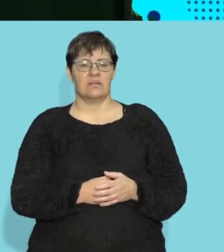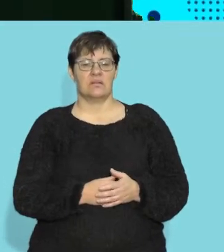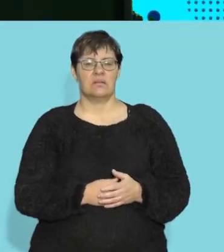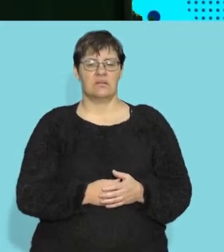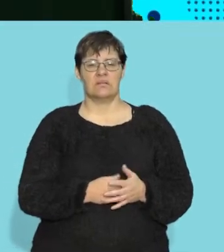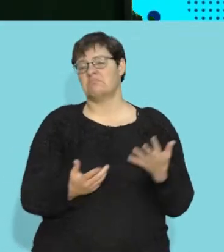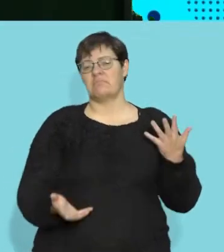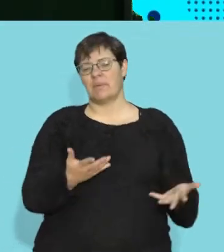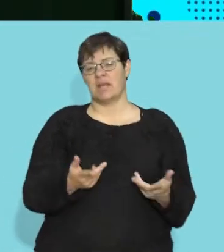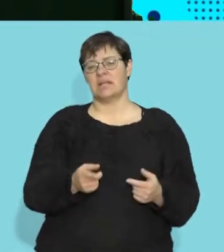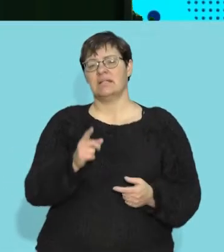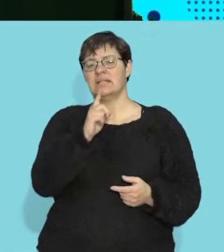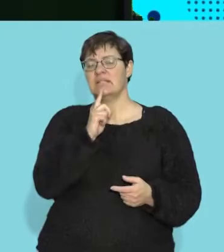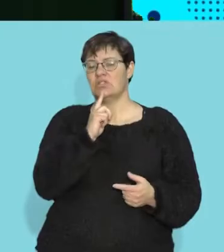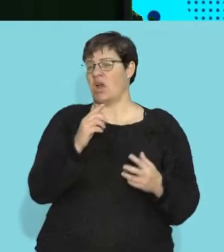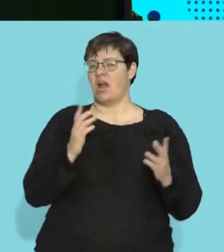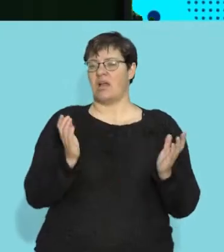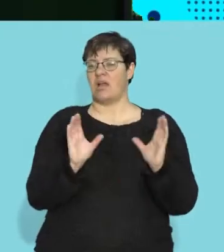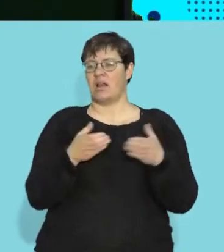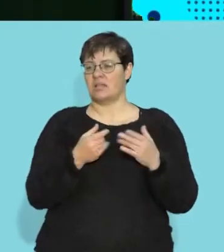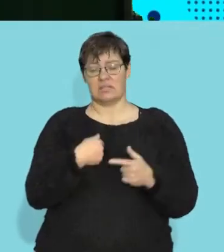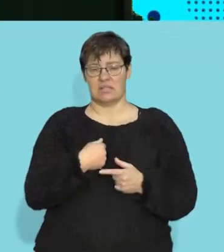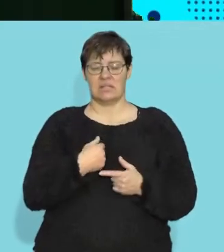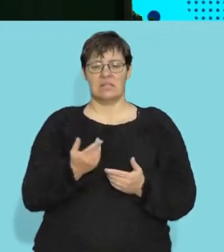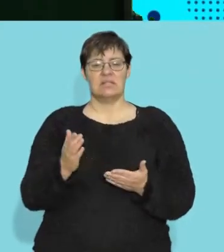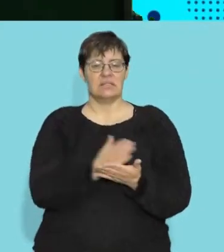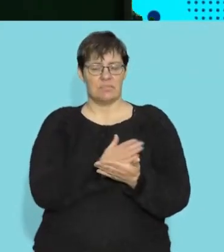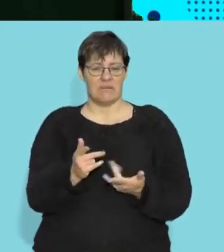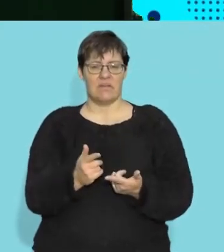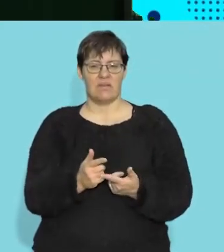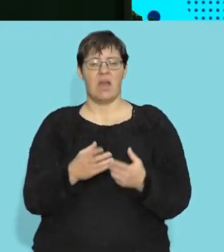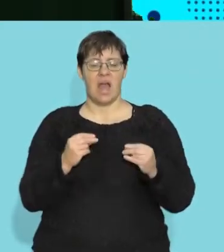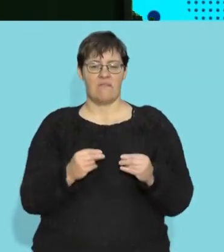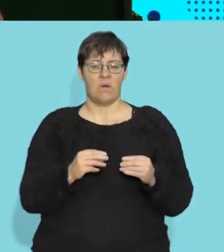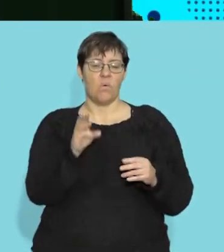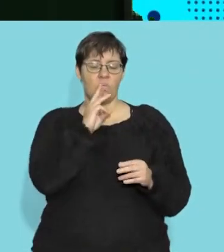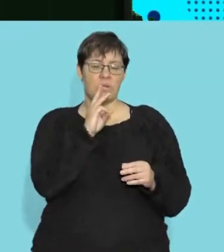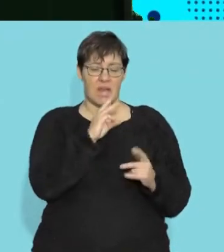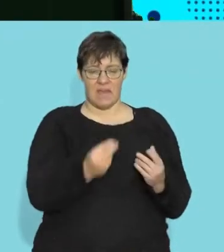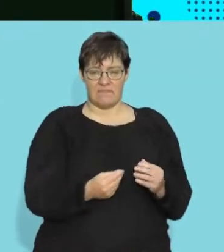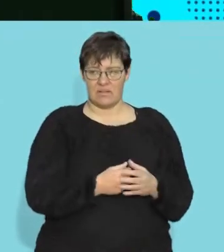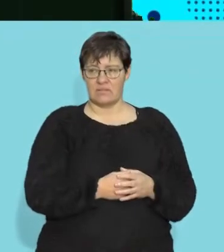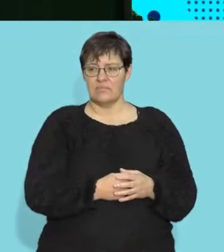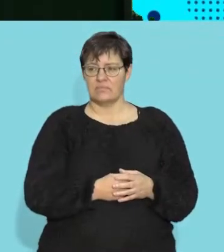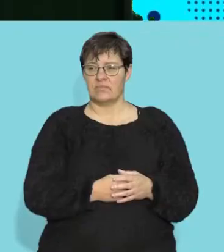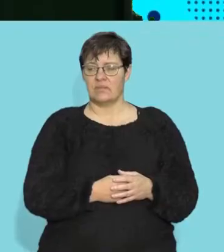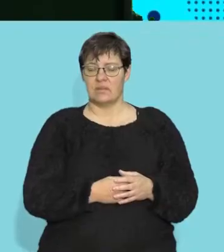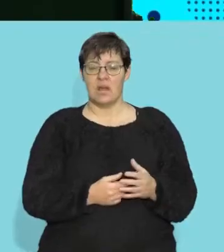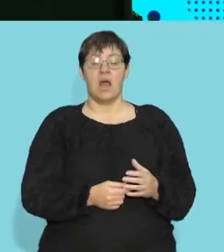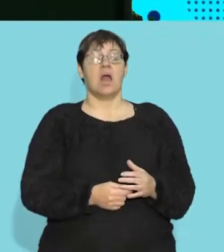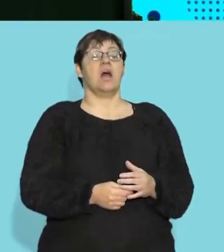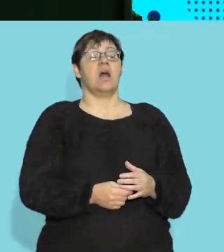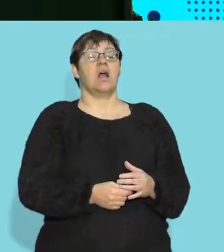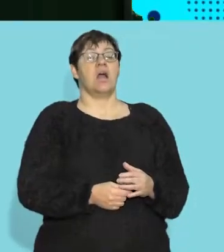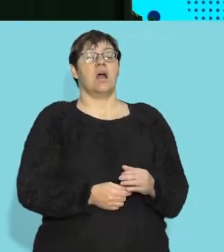I take a breathe out, maybe your teacher made you do it in class. I know I sometimes, right, if you got a tank of water, I ask them to